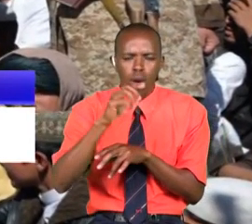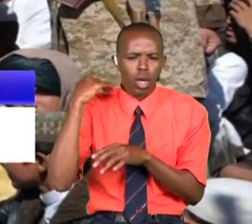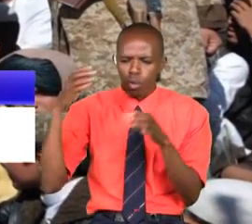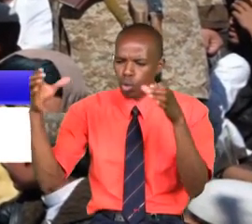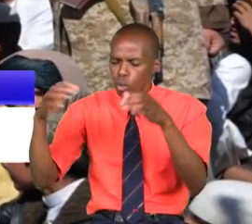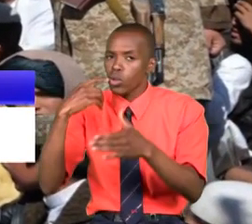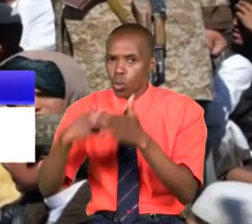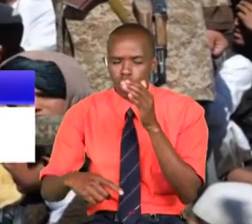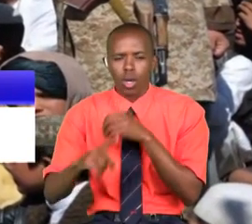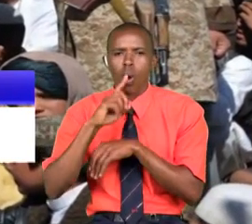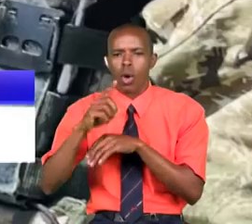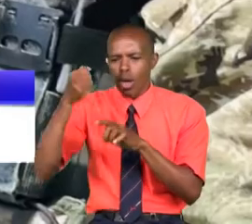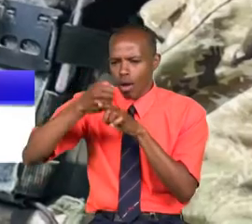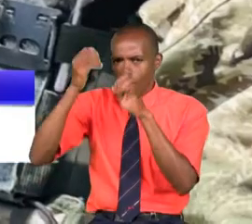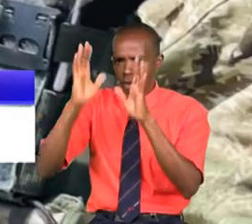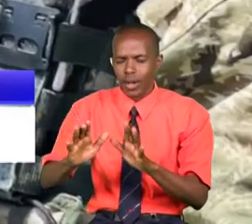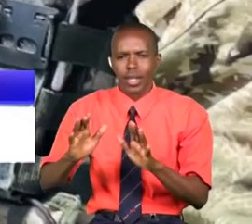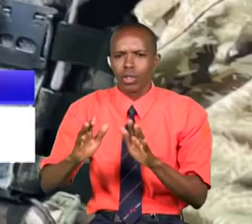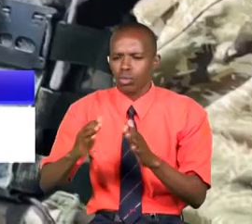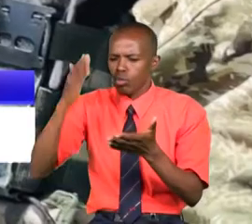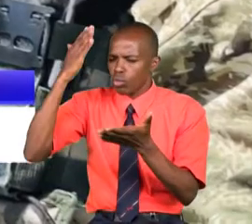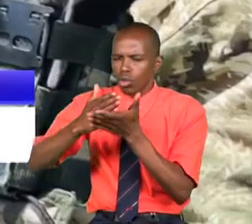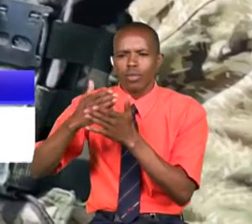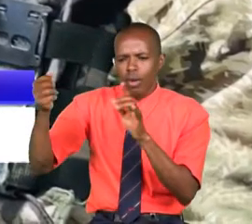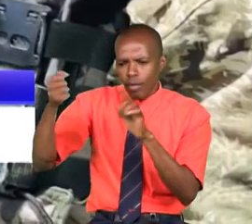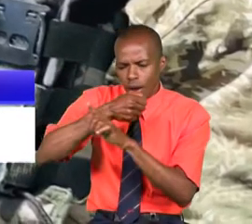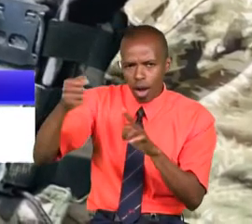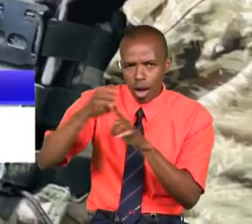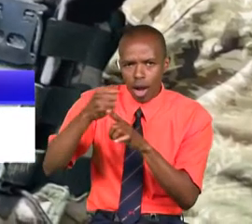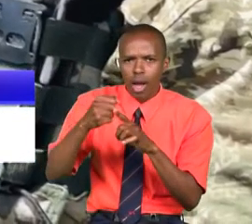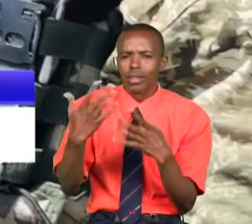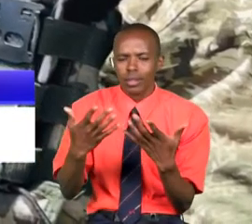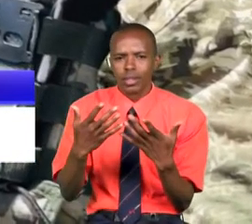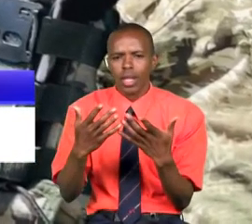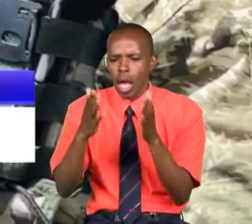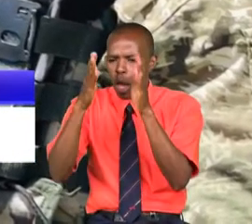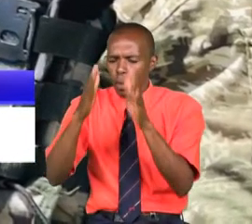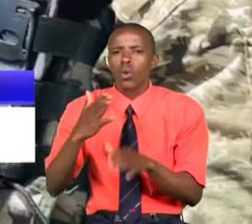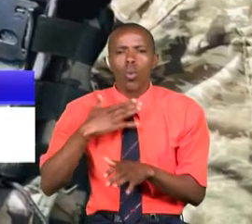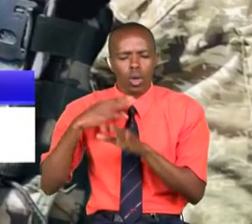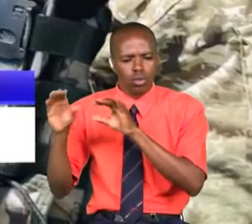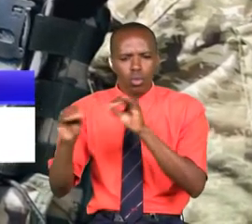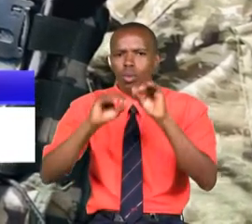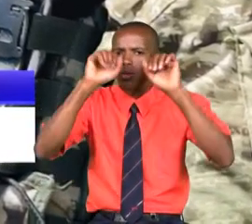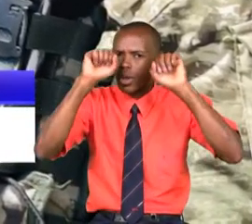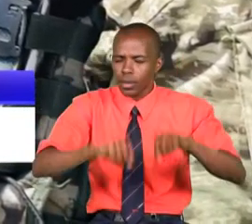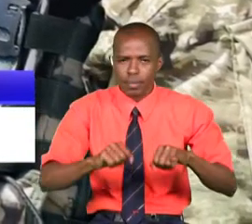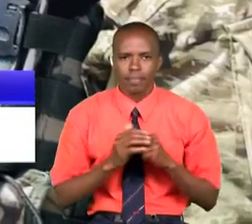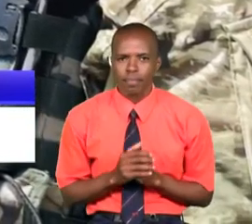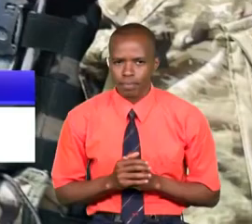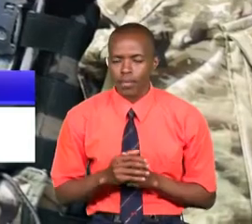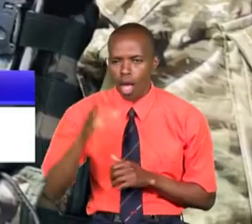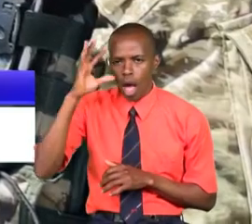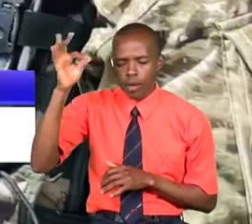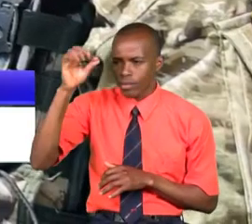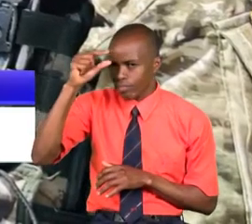it has instructed its fighters to refrain from violence and offer safe passage to anyone wishing to leave Kabul. The